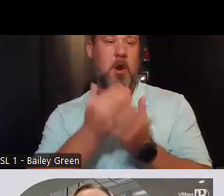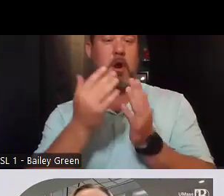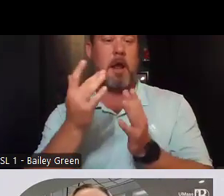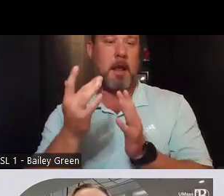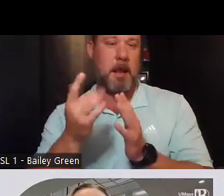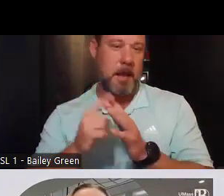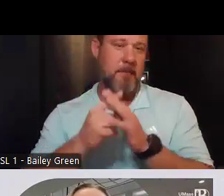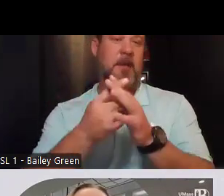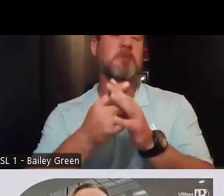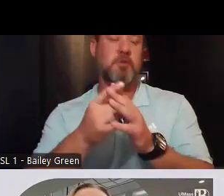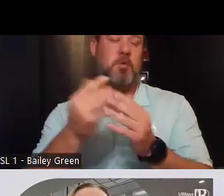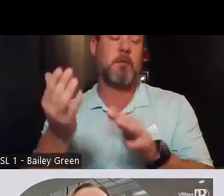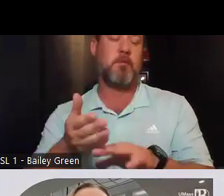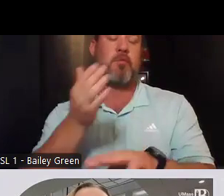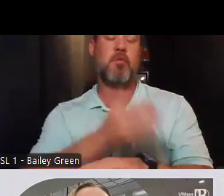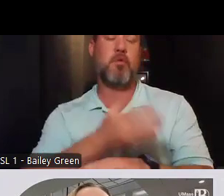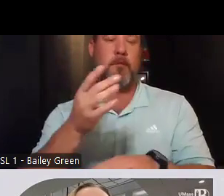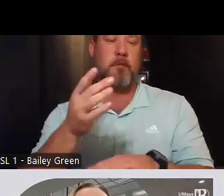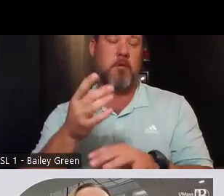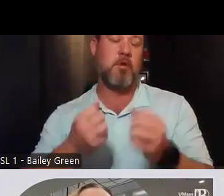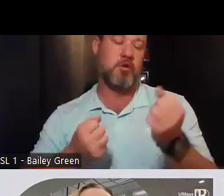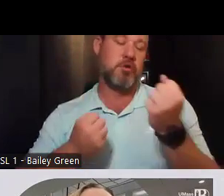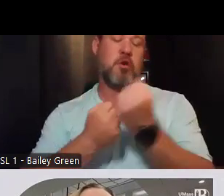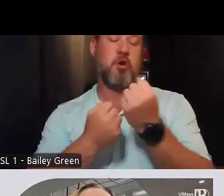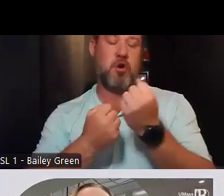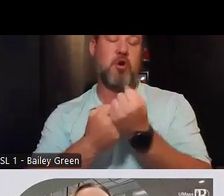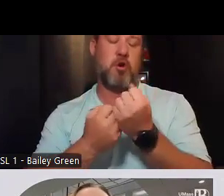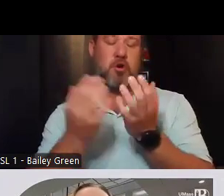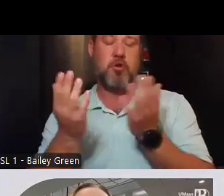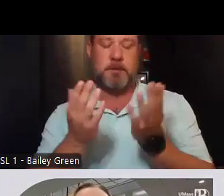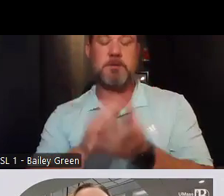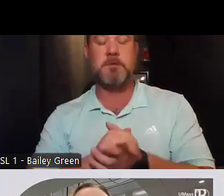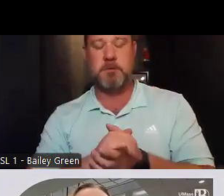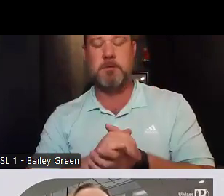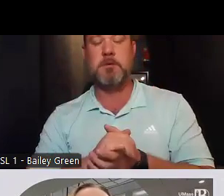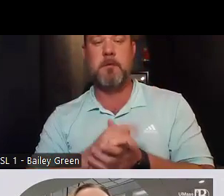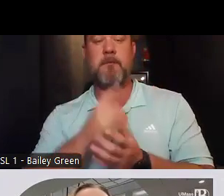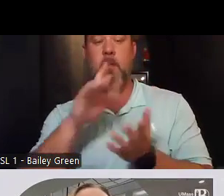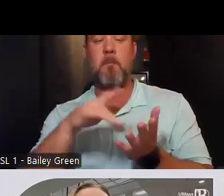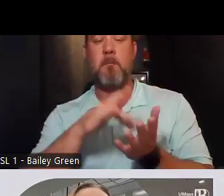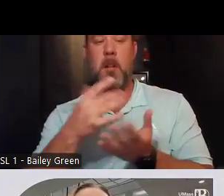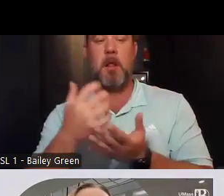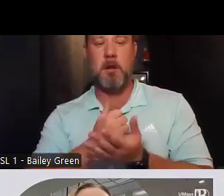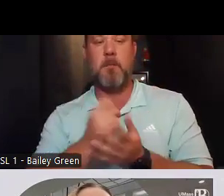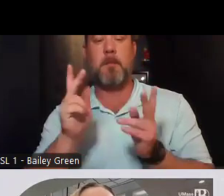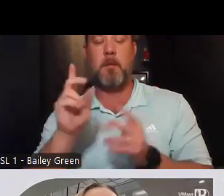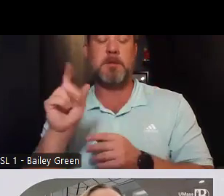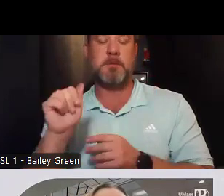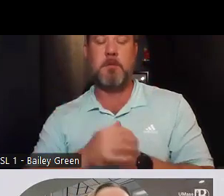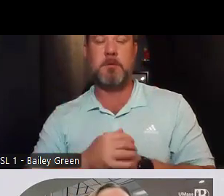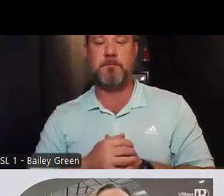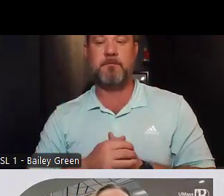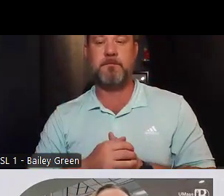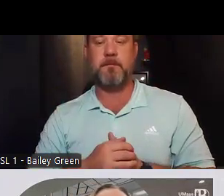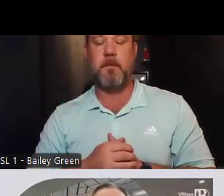improve access to long-term services and supports, or LTSS, for middle-income older adults and people with disabilities.